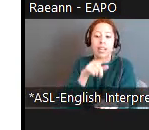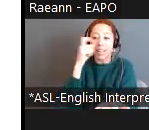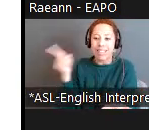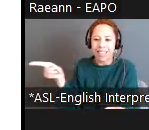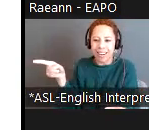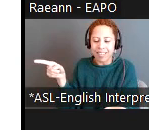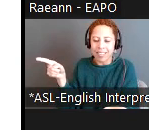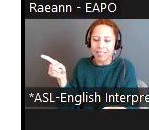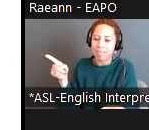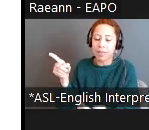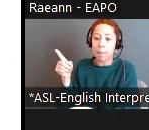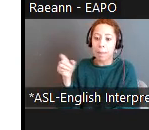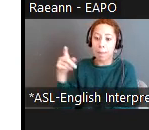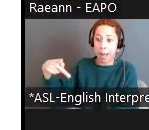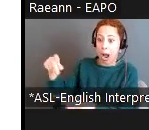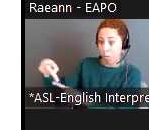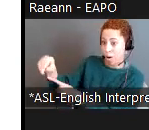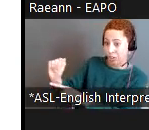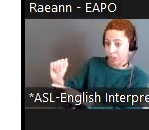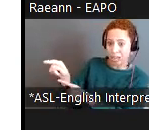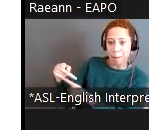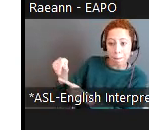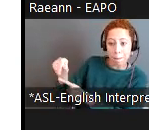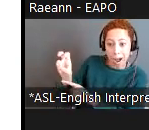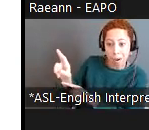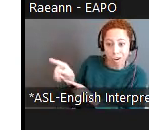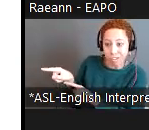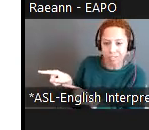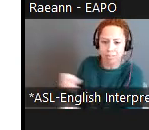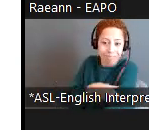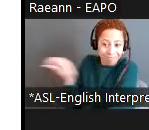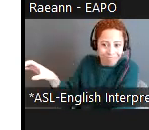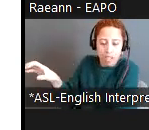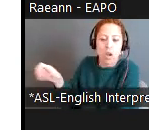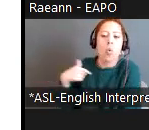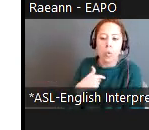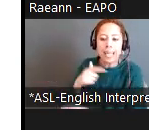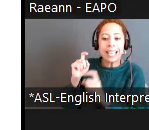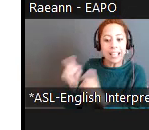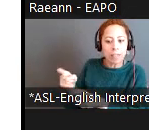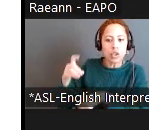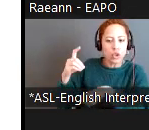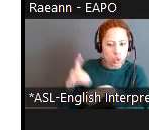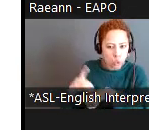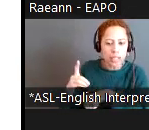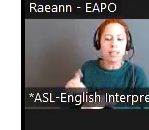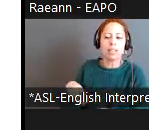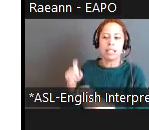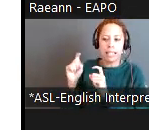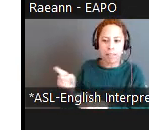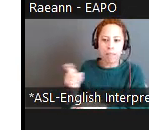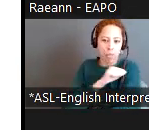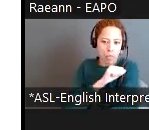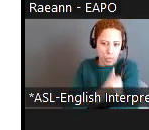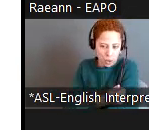equation. At the end of the day, you are giving your attorney duty and authority. They have a duty to you to respect